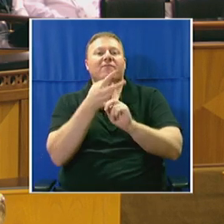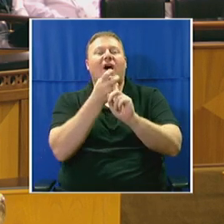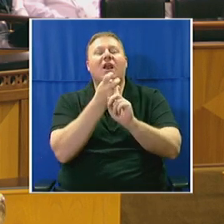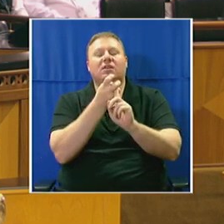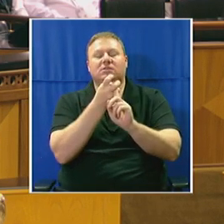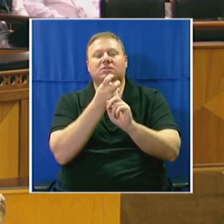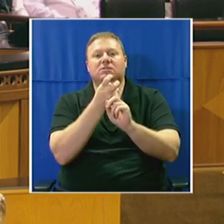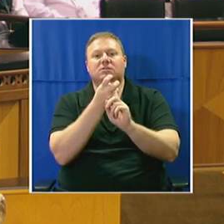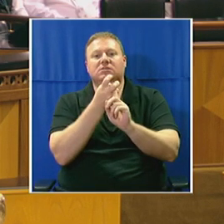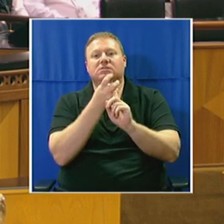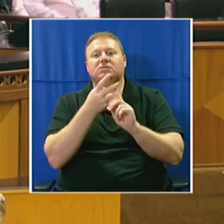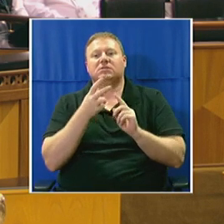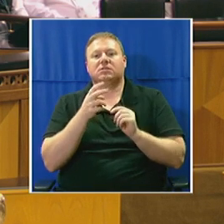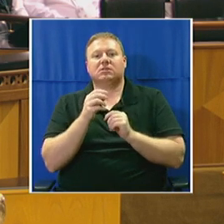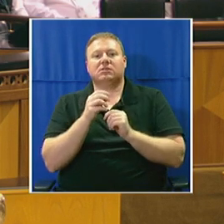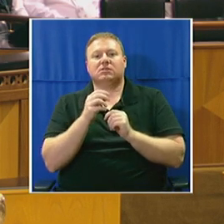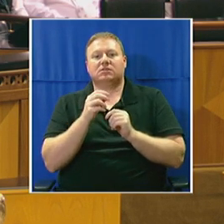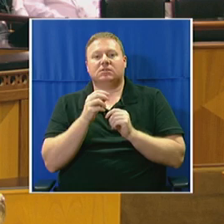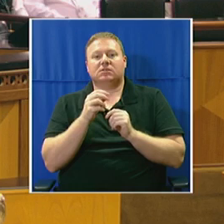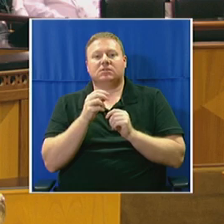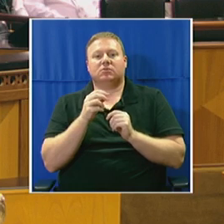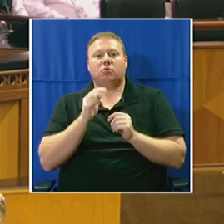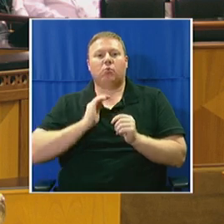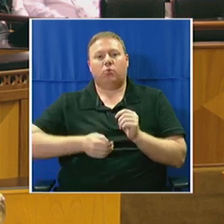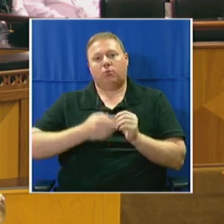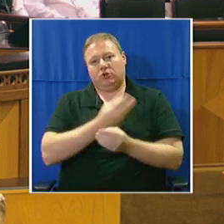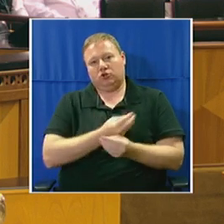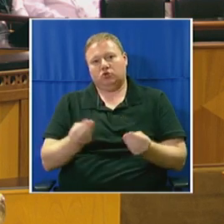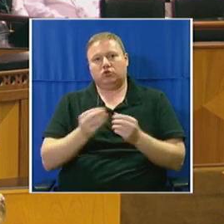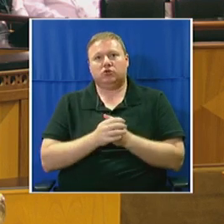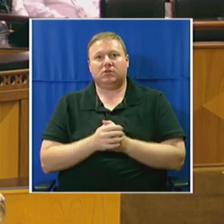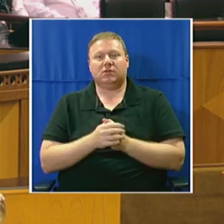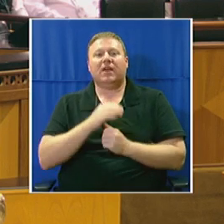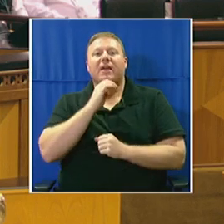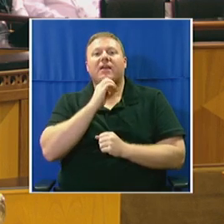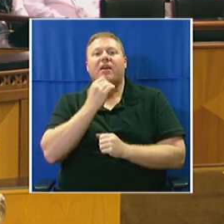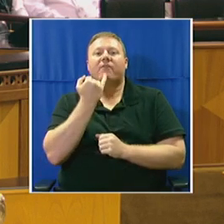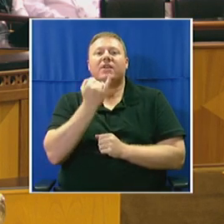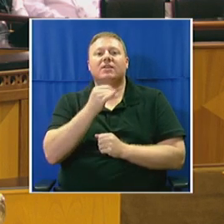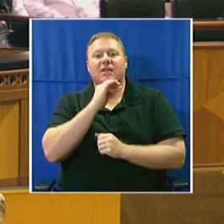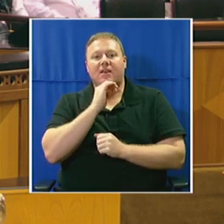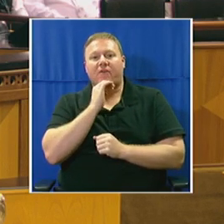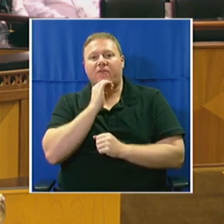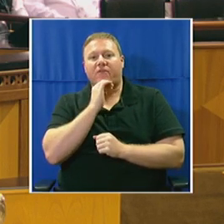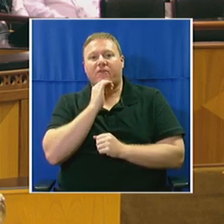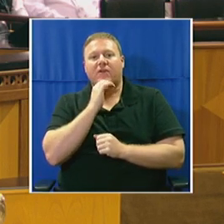365 days to end gender based violence honorable